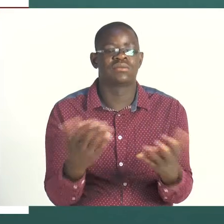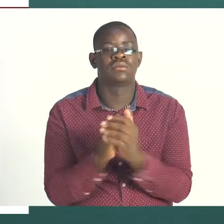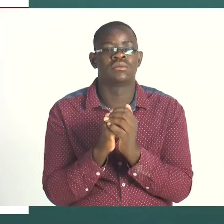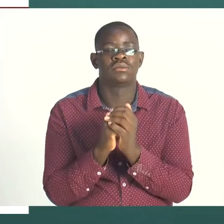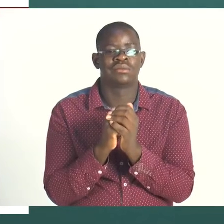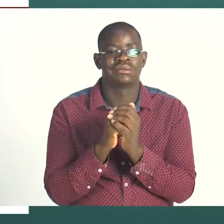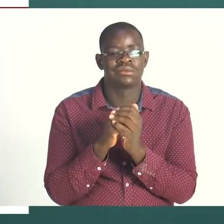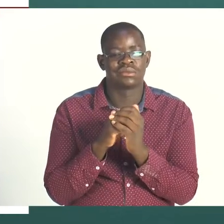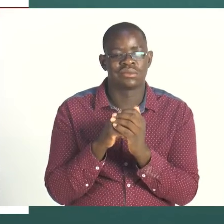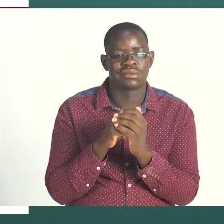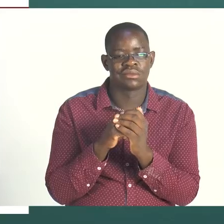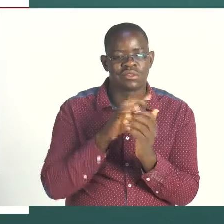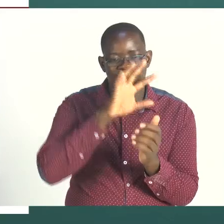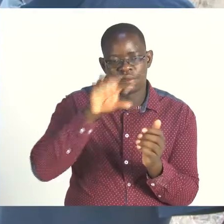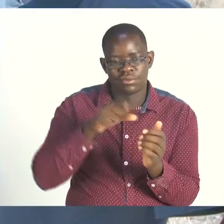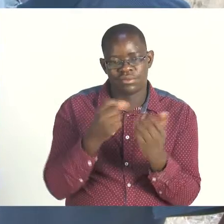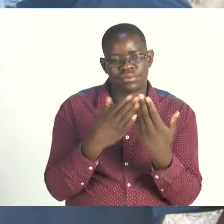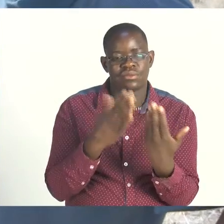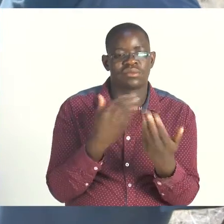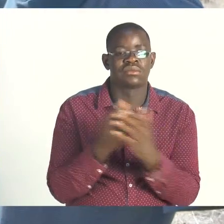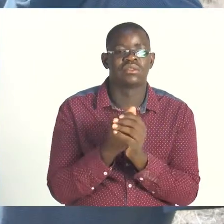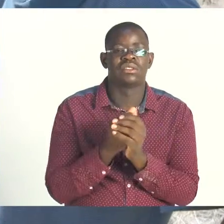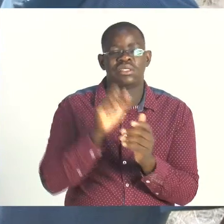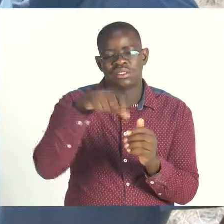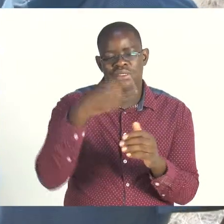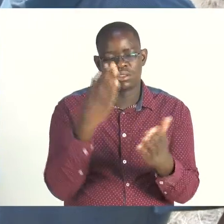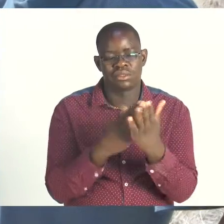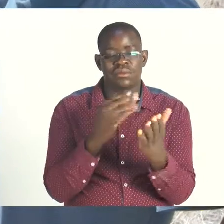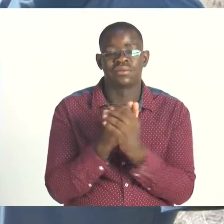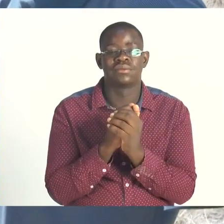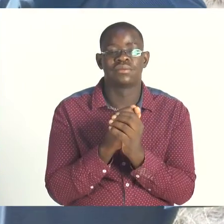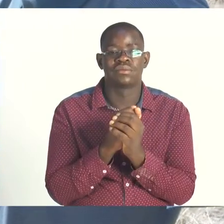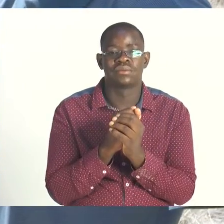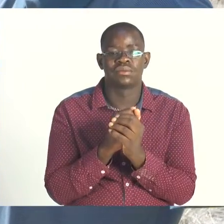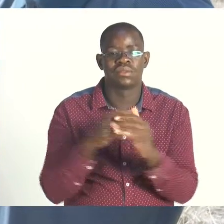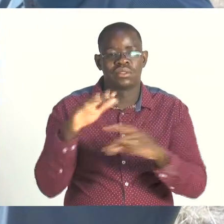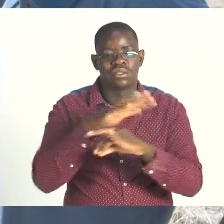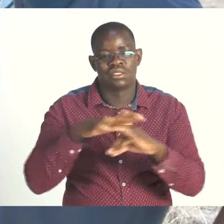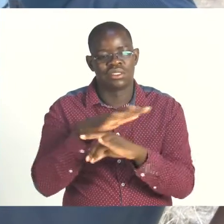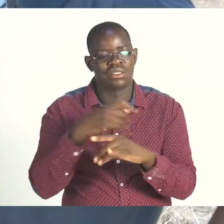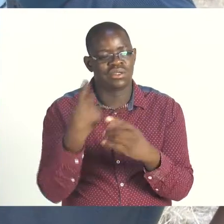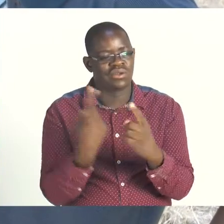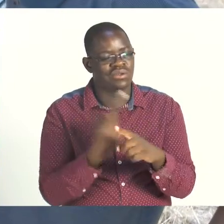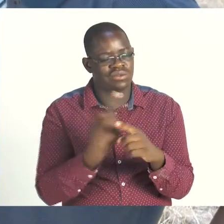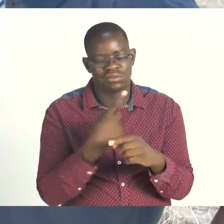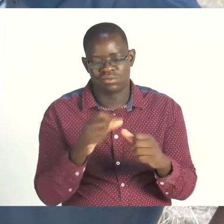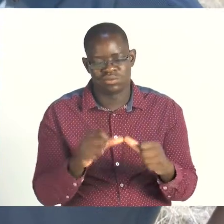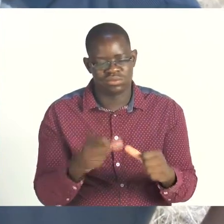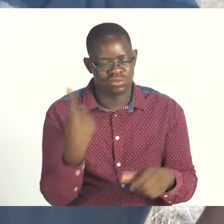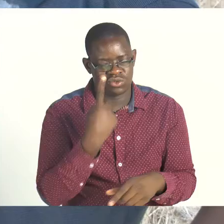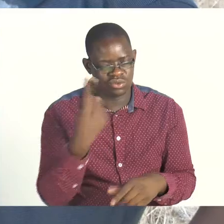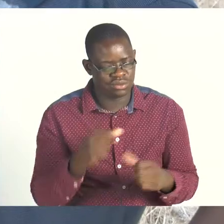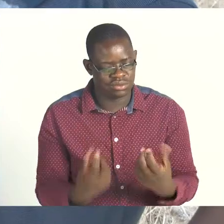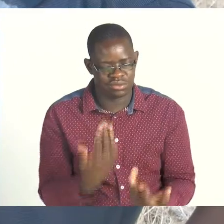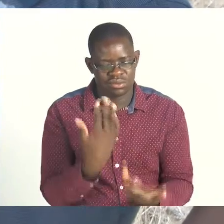we look at non-grass types of pasture. Yes, of course. Livestock do not only like to eat on grass. Huh? Yes.